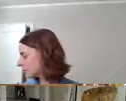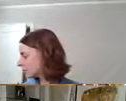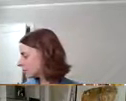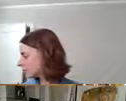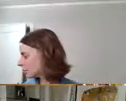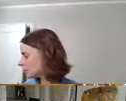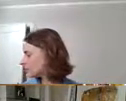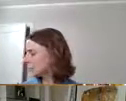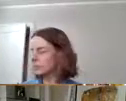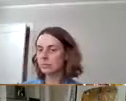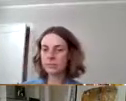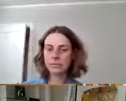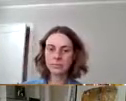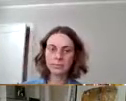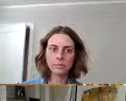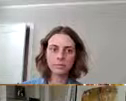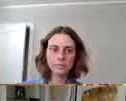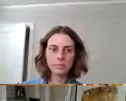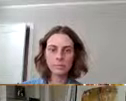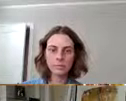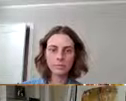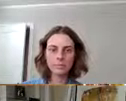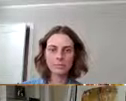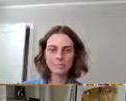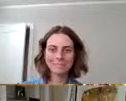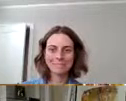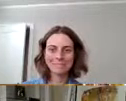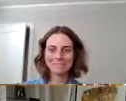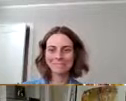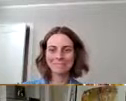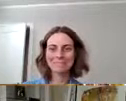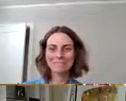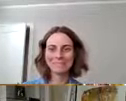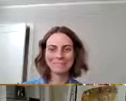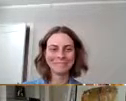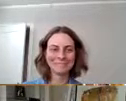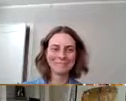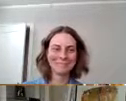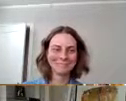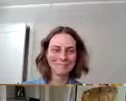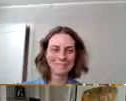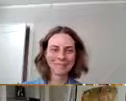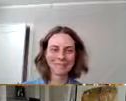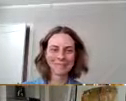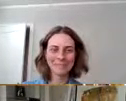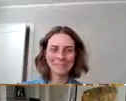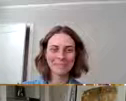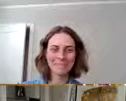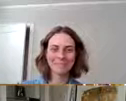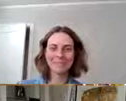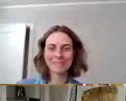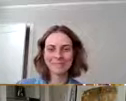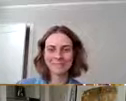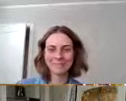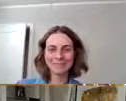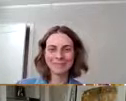did in the dining room. Grits and avocado toast are both on this menu. see and be seen while